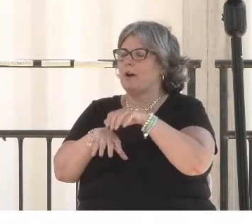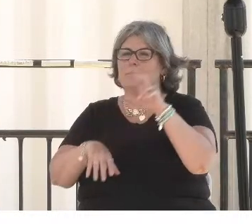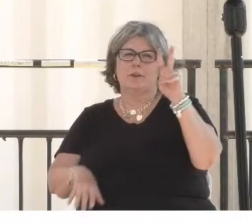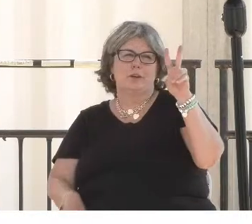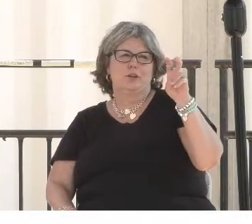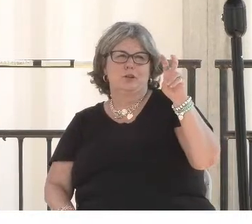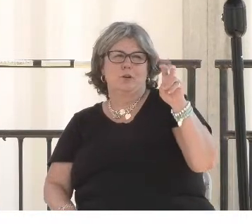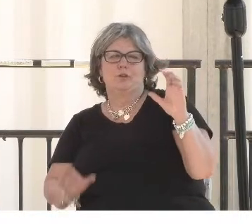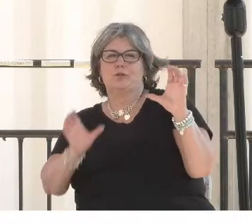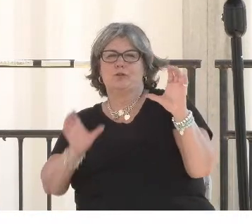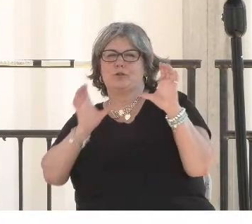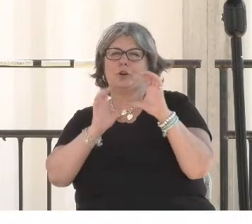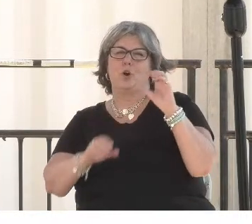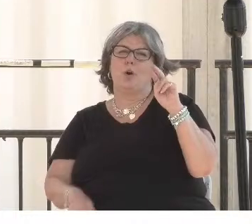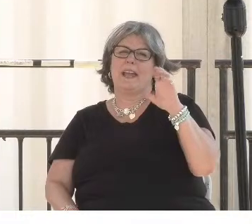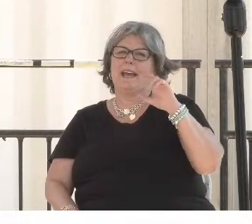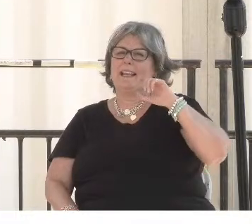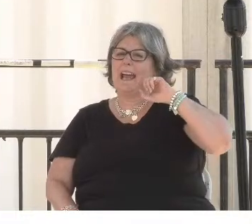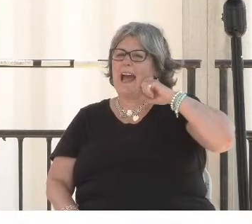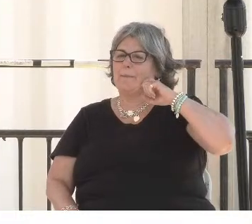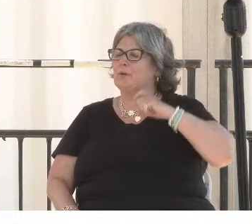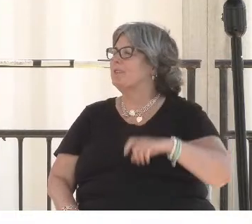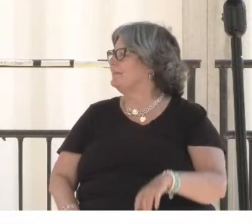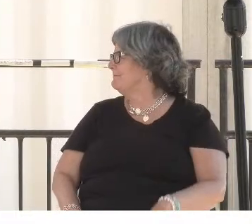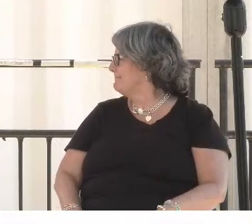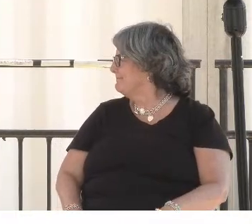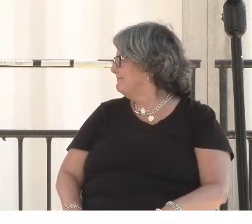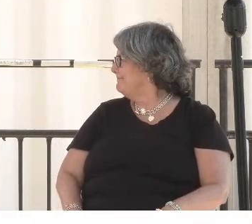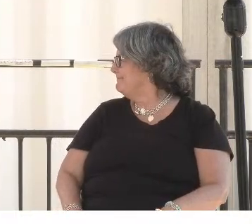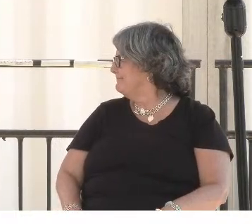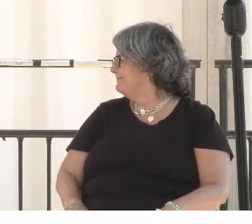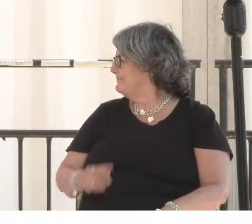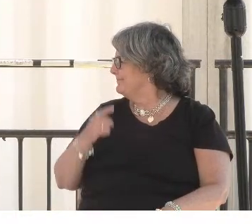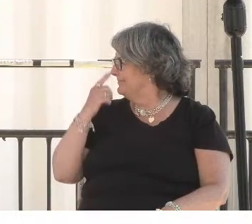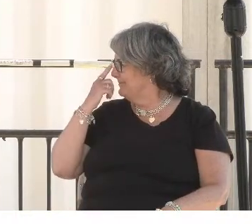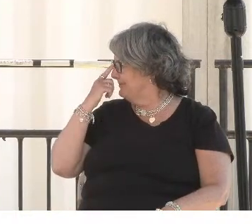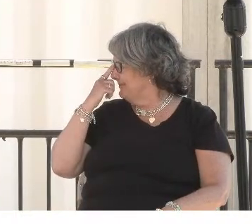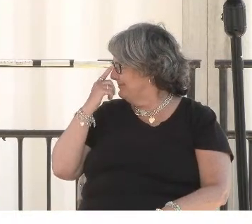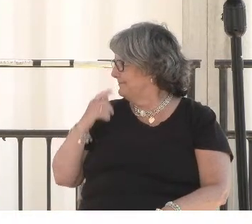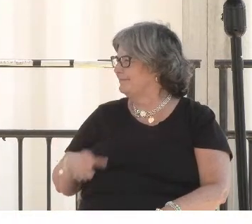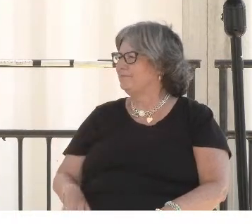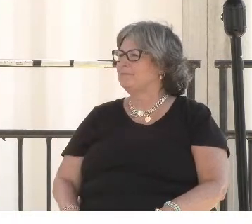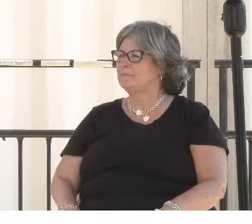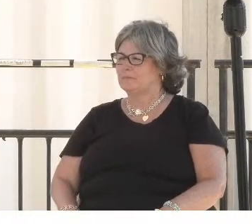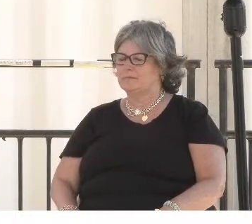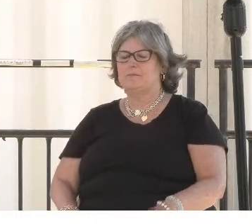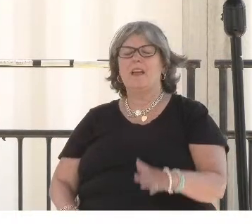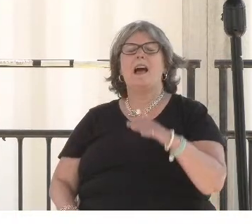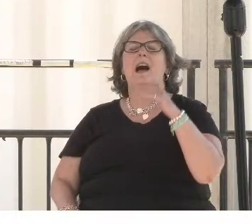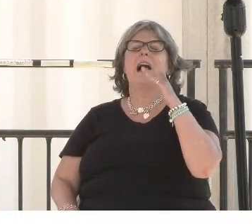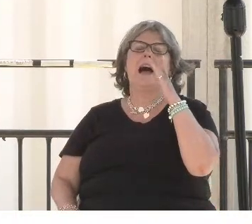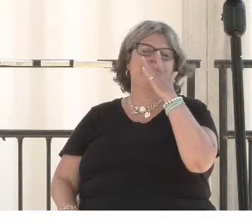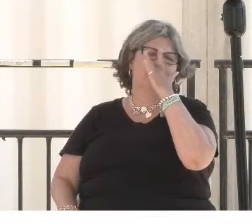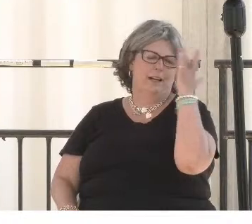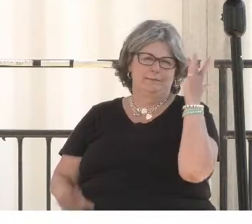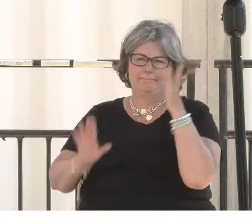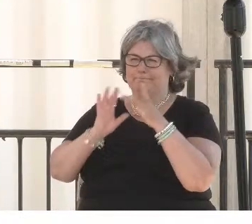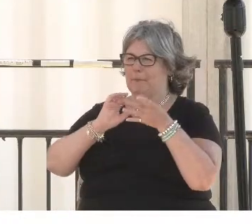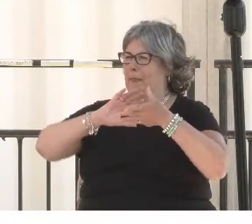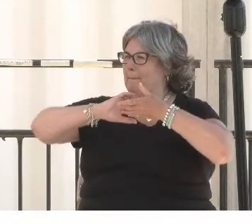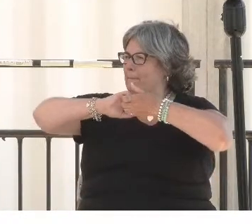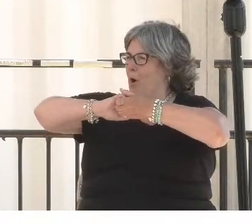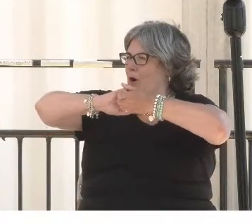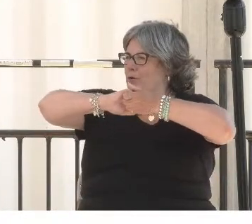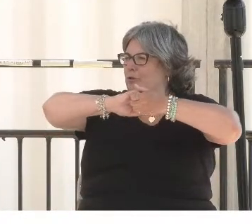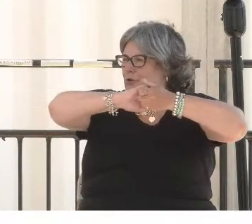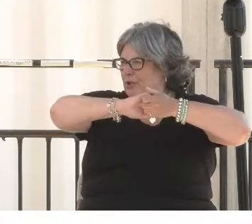acres of certified organic apples in Sonoma County. Very cool. So I was remiss in saying that the partnerships